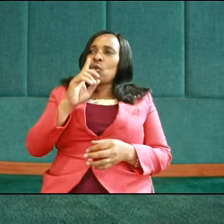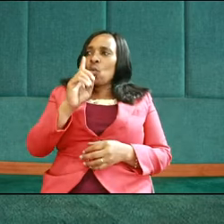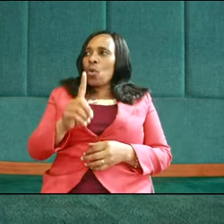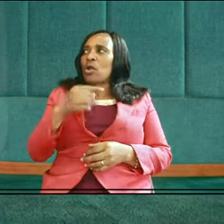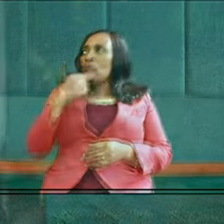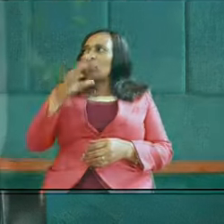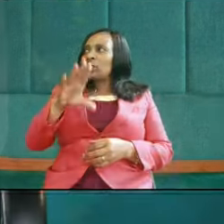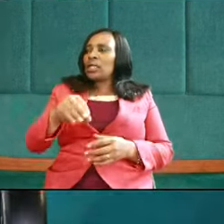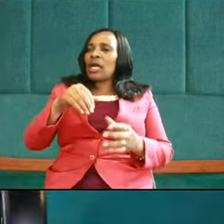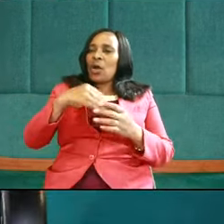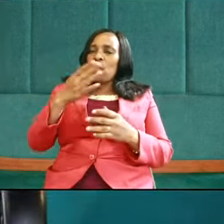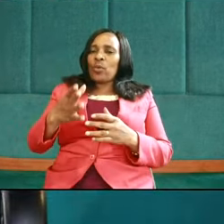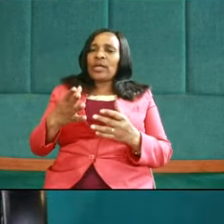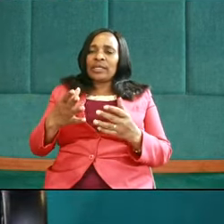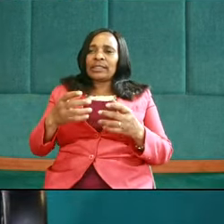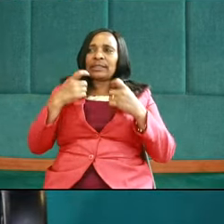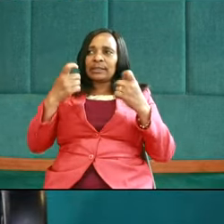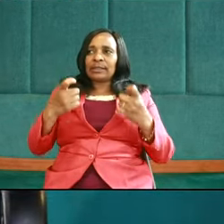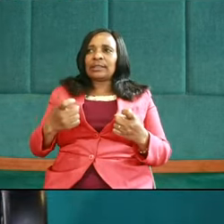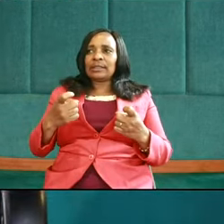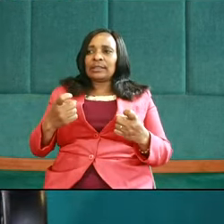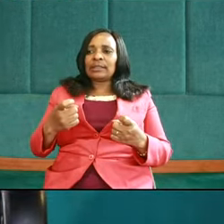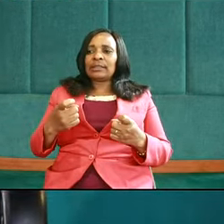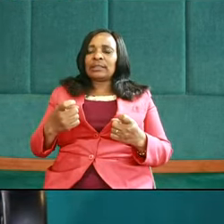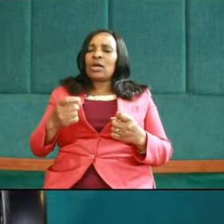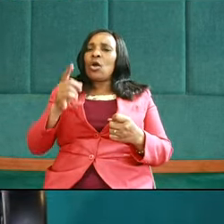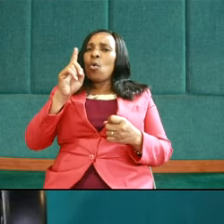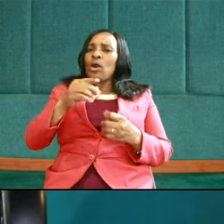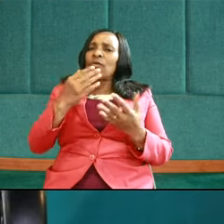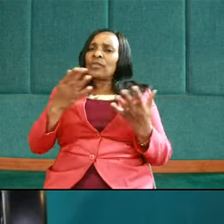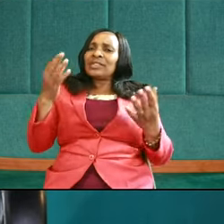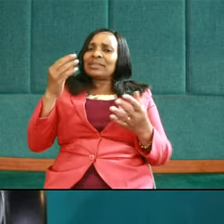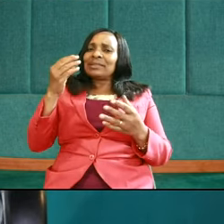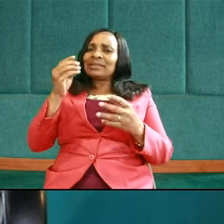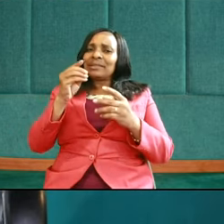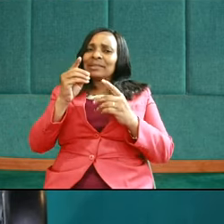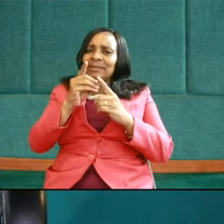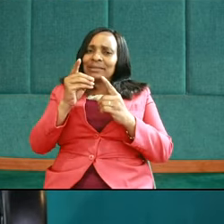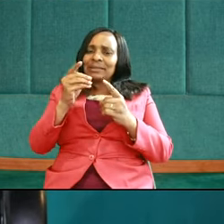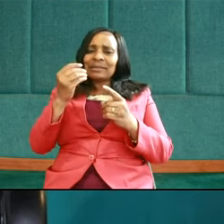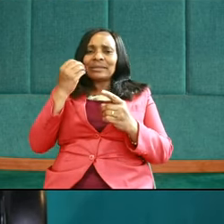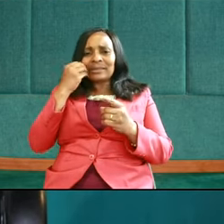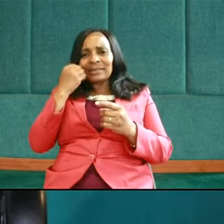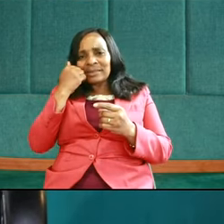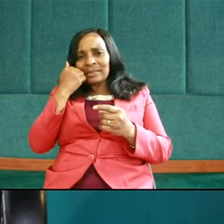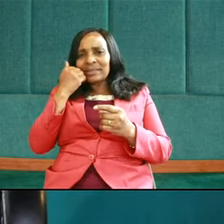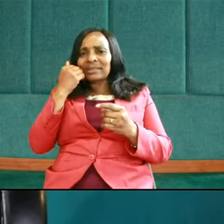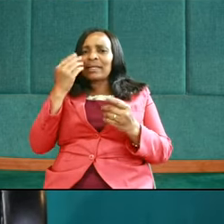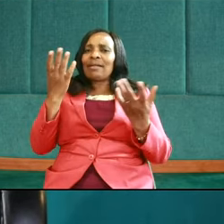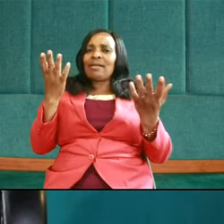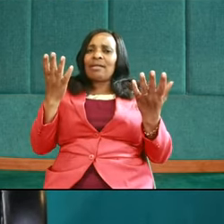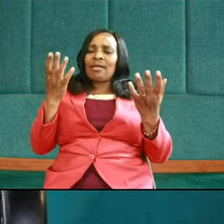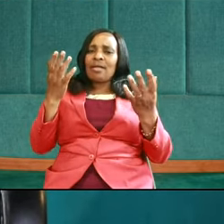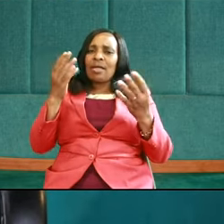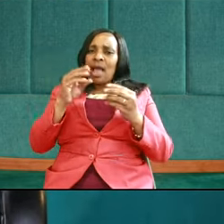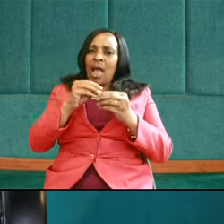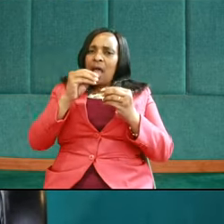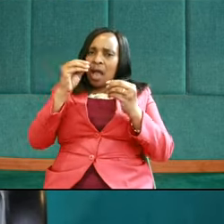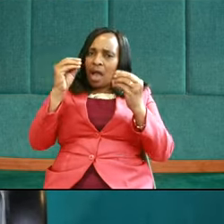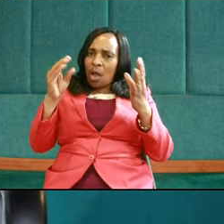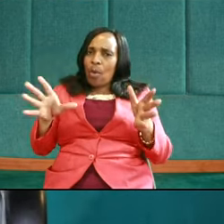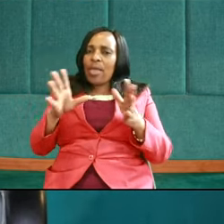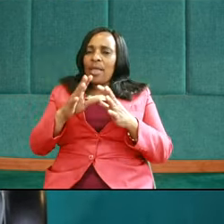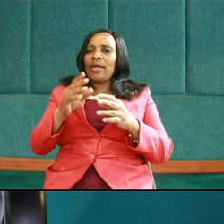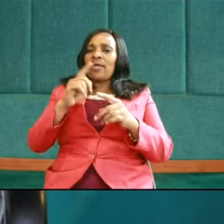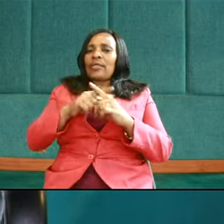can take away our sins. And it's one of those diseases that death has to occur for it to be taken away. So it's either